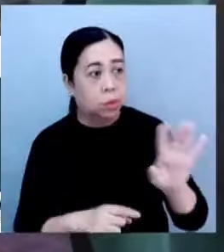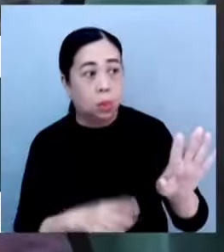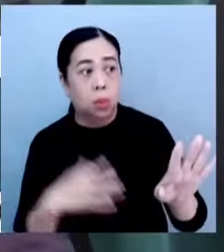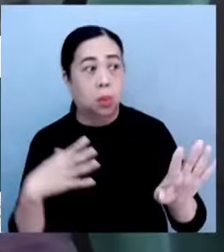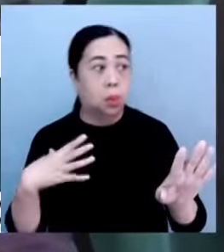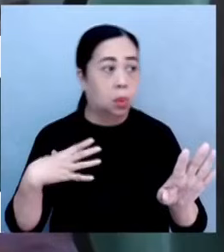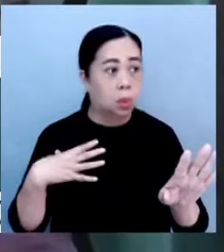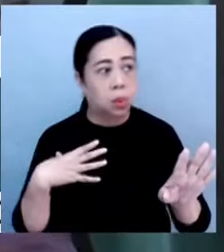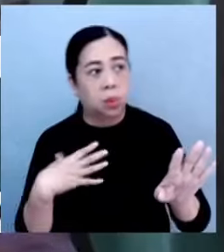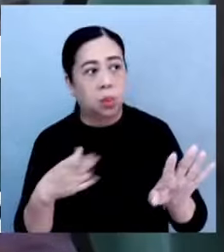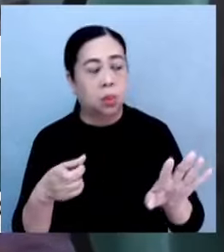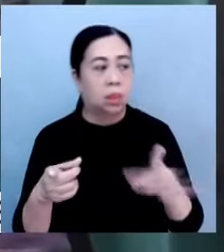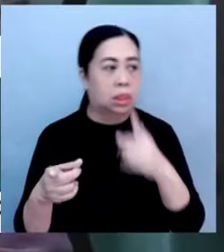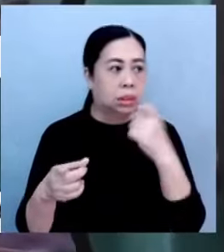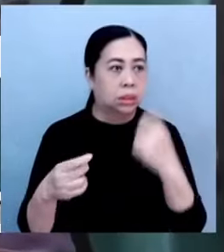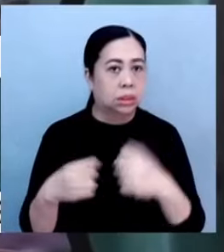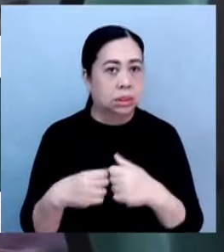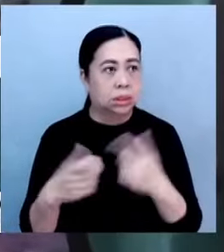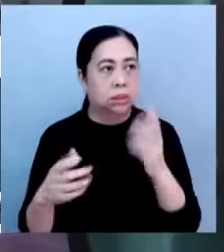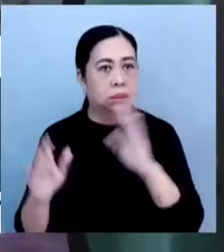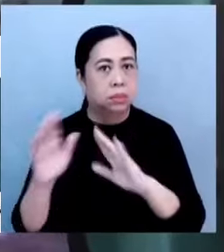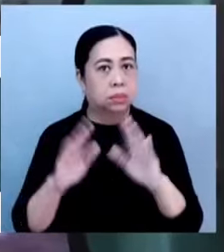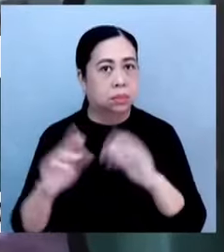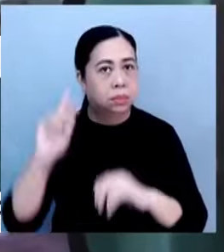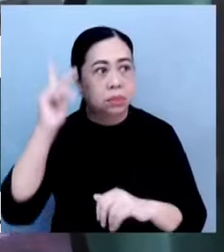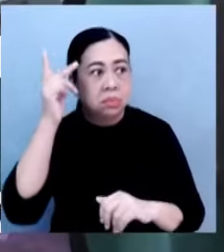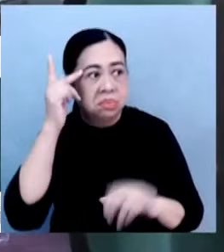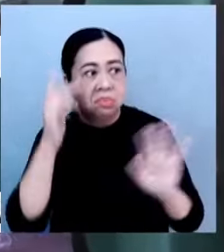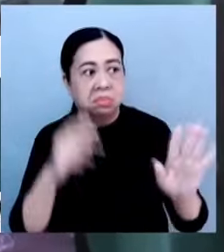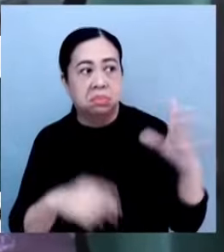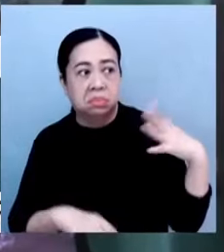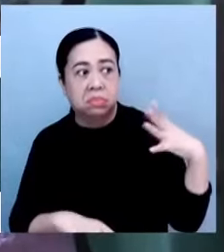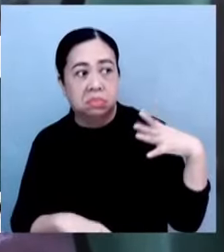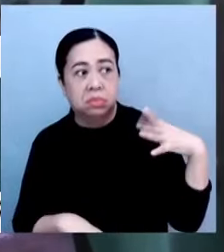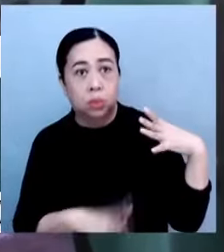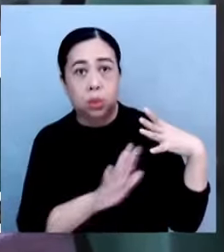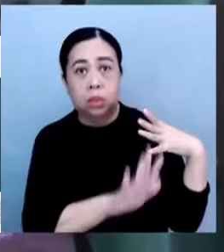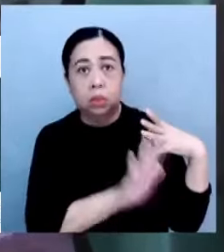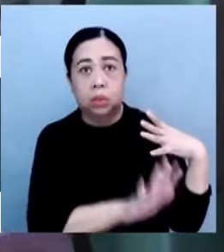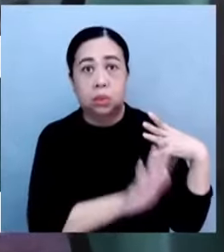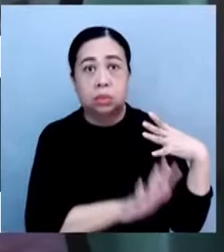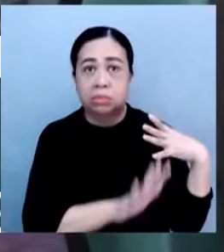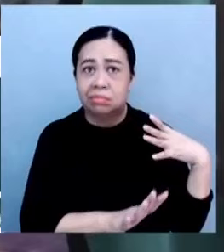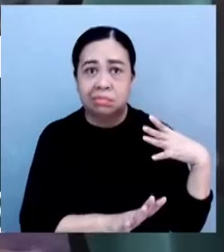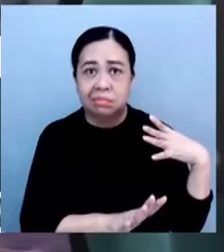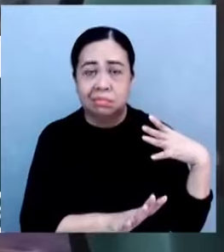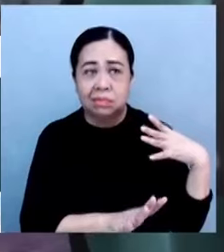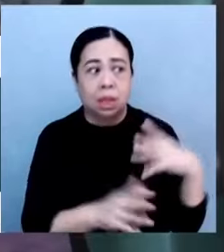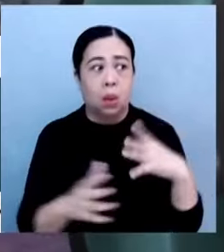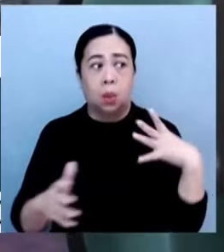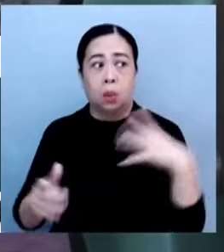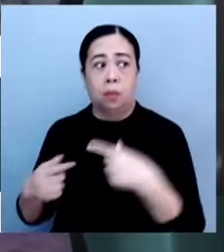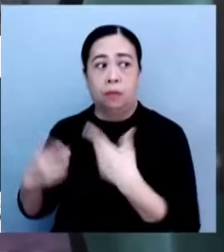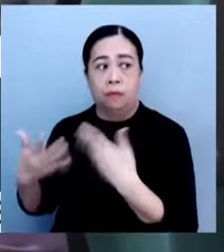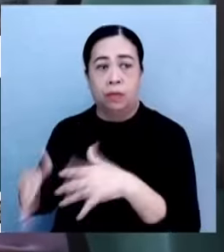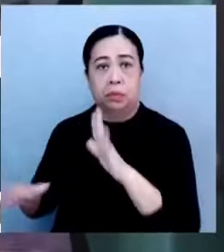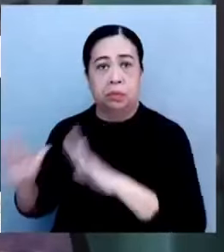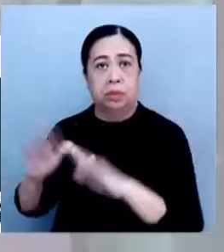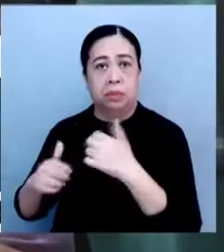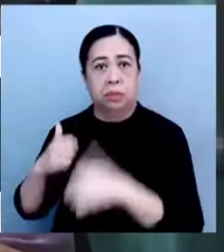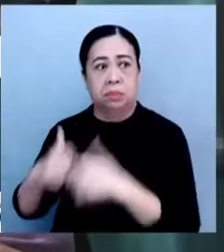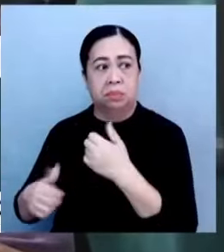mayroon tayong krisis pampolitika. Wait lang tayo kasi tatapusin pa ang mga ibang